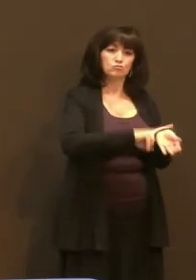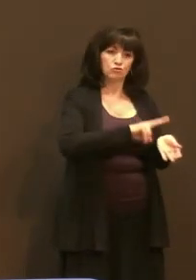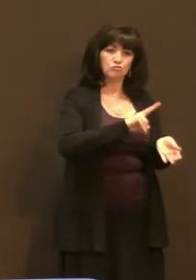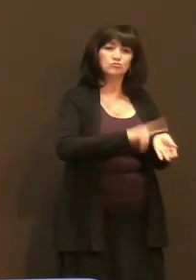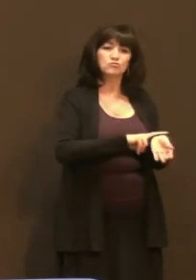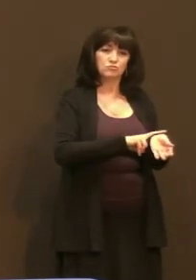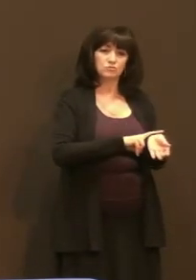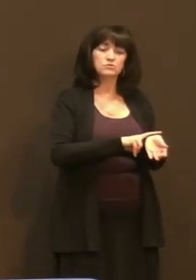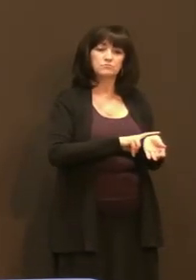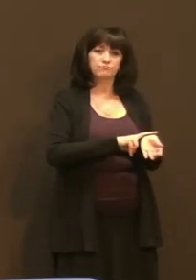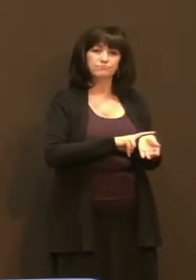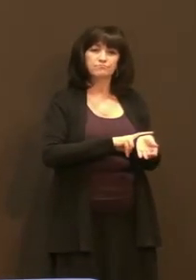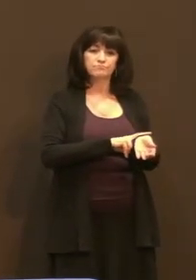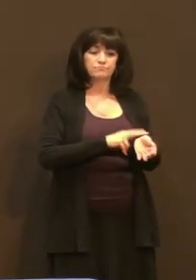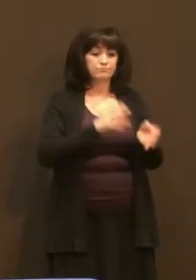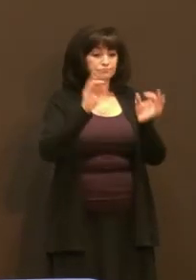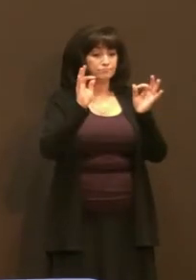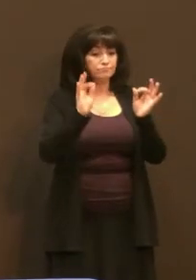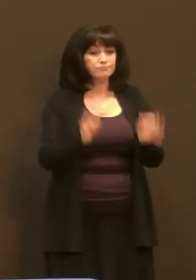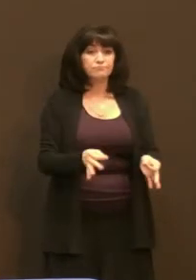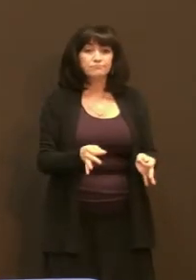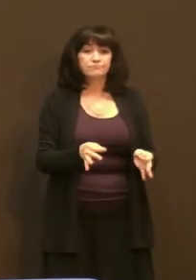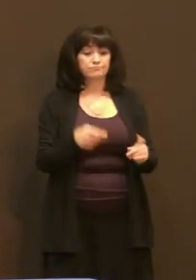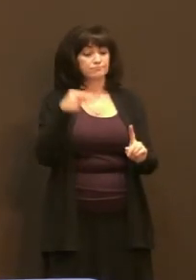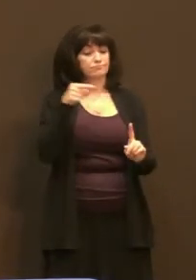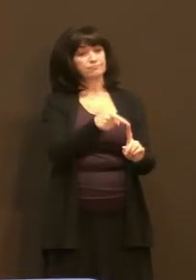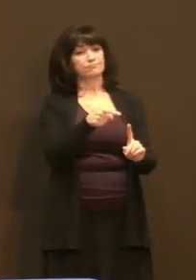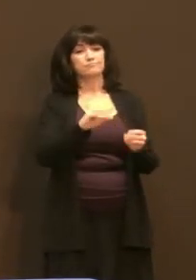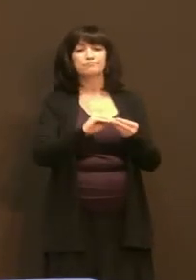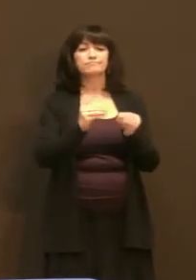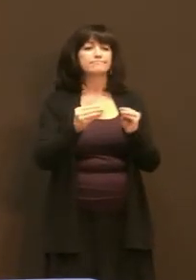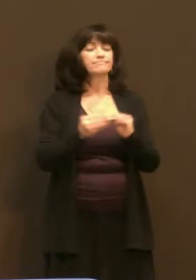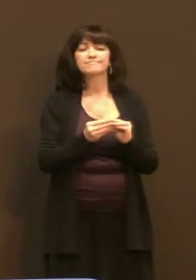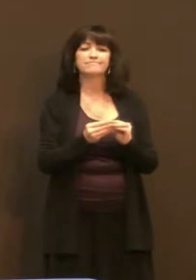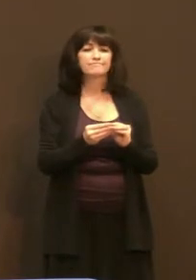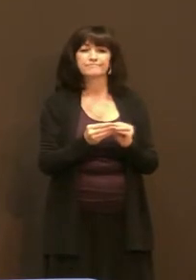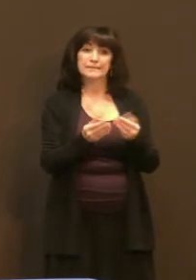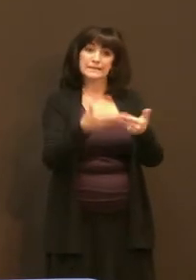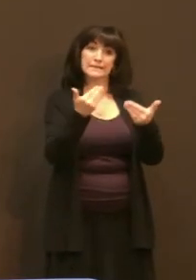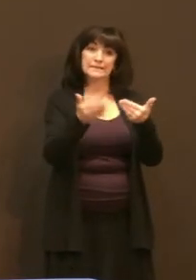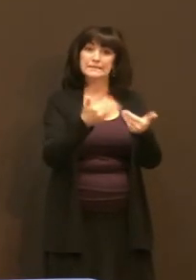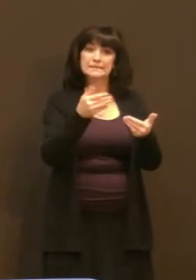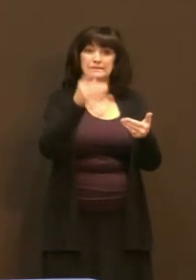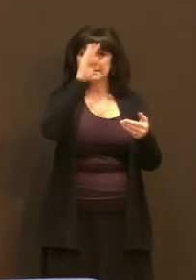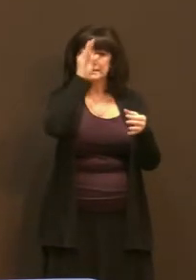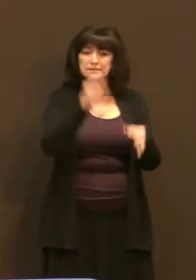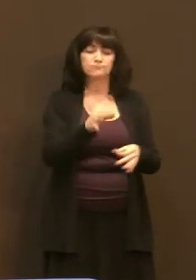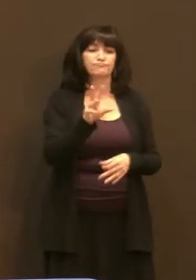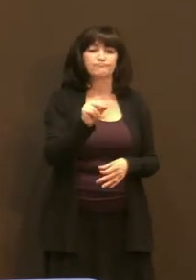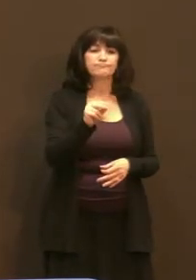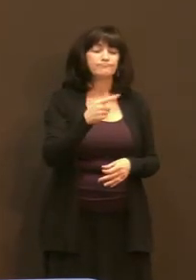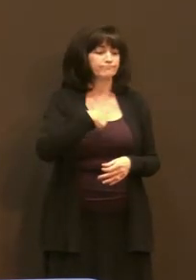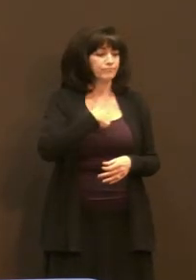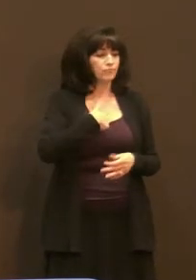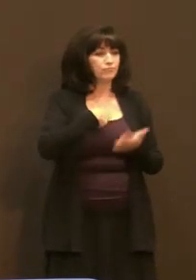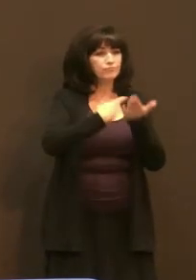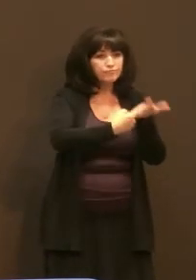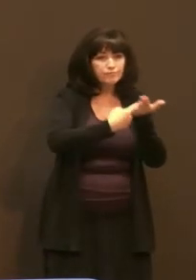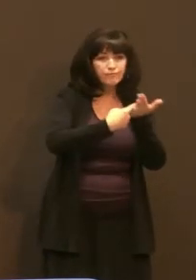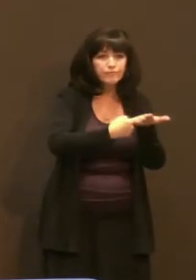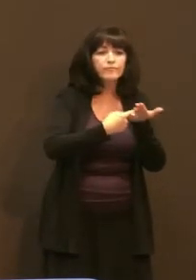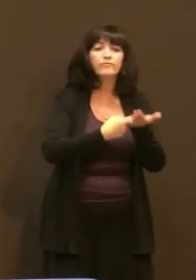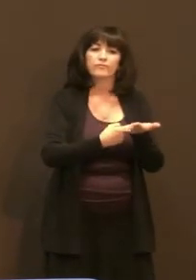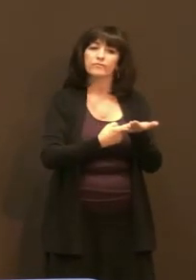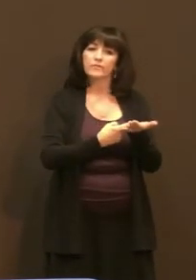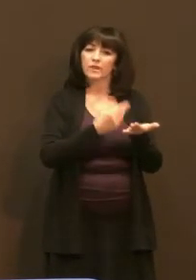you, we are constantly on the phone, whether it's us or public health with the hospitals, to get the metrics and made sure that we have enough lead time